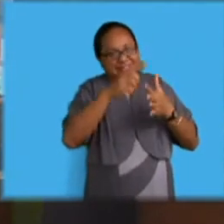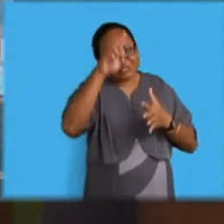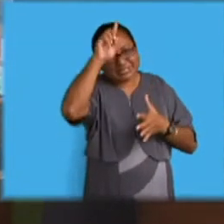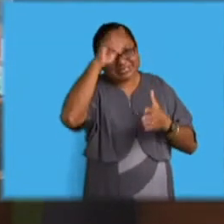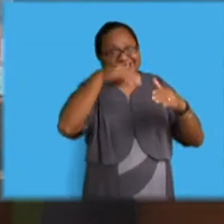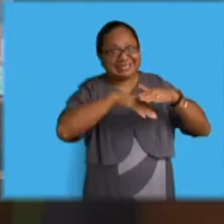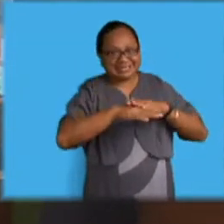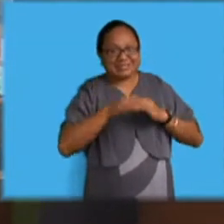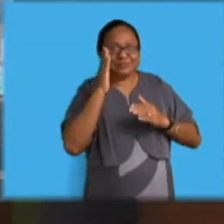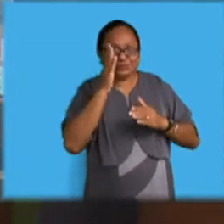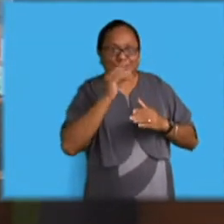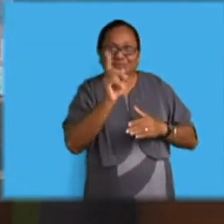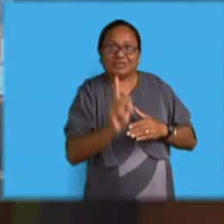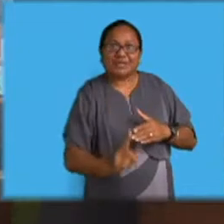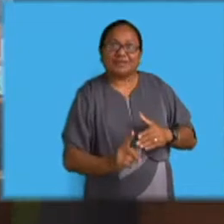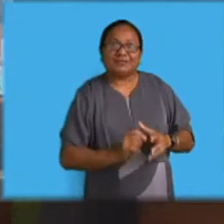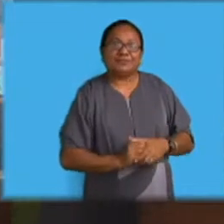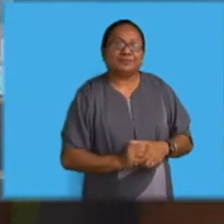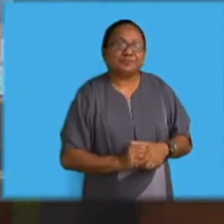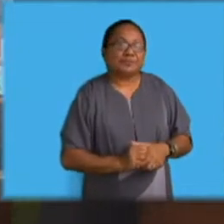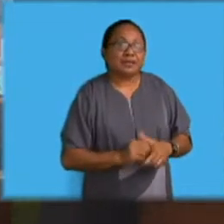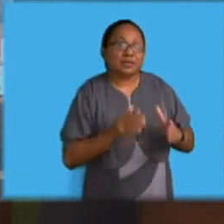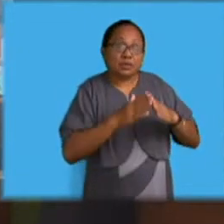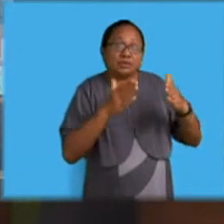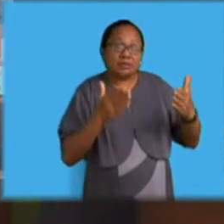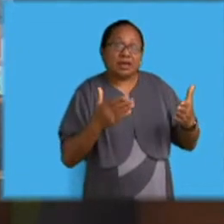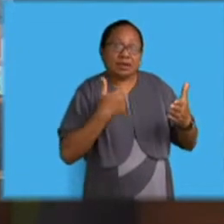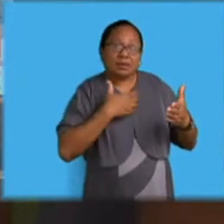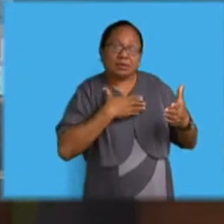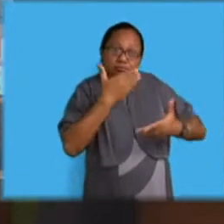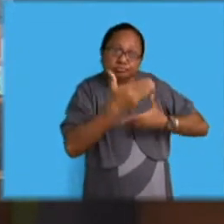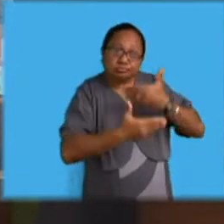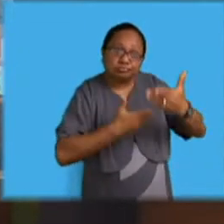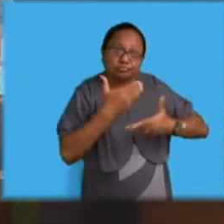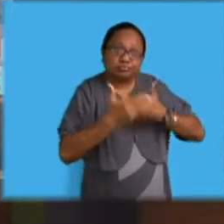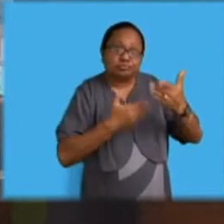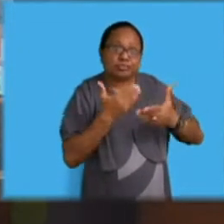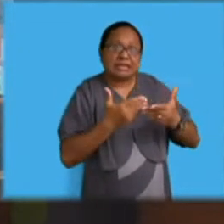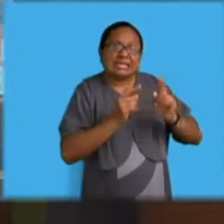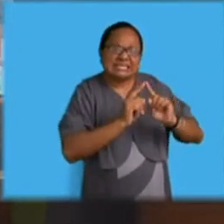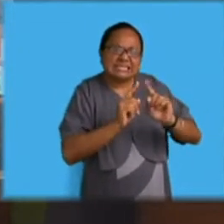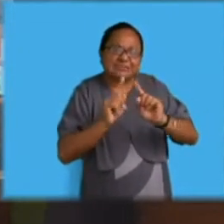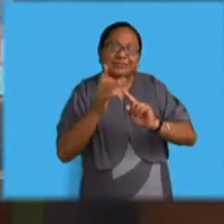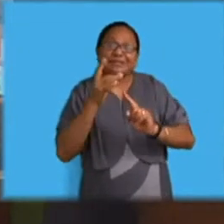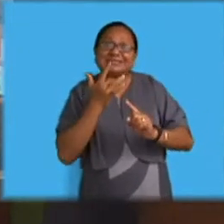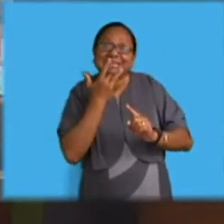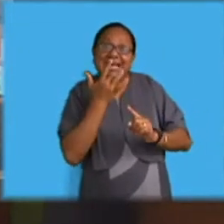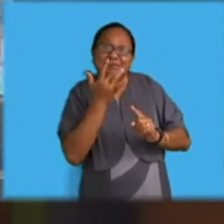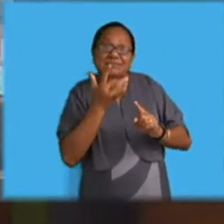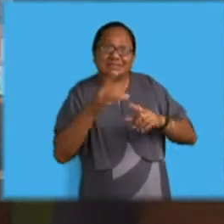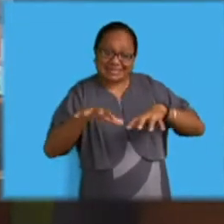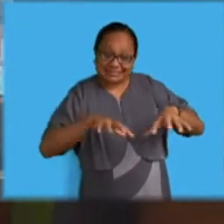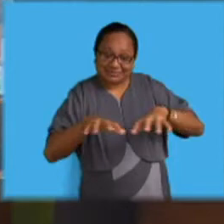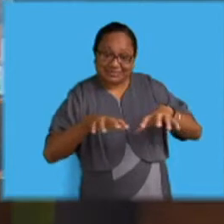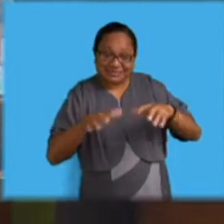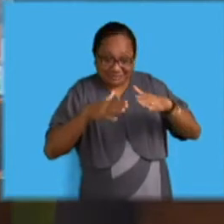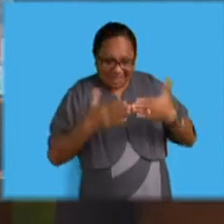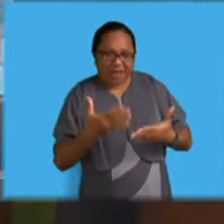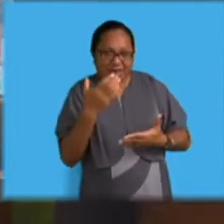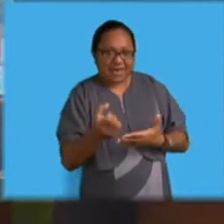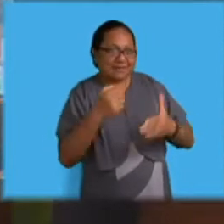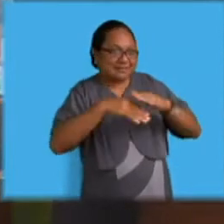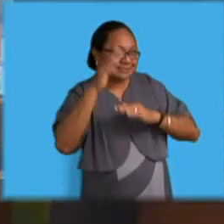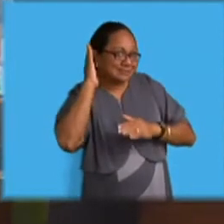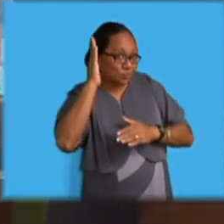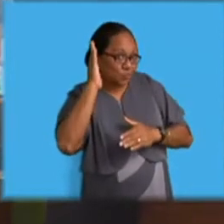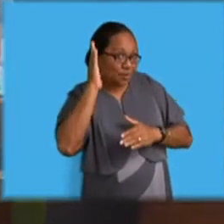system. Honorable Deputy Speaker, I now wish to highlight the various types of extracurricular activities offered by our